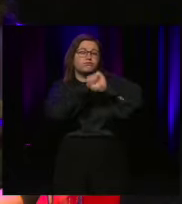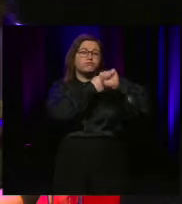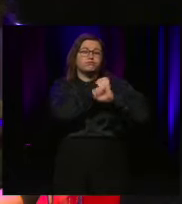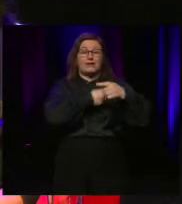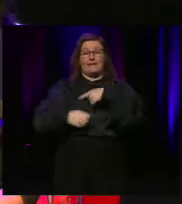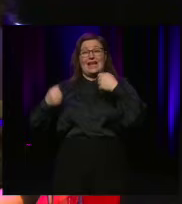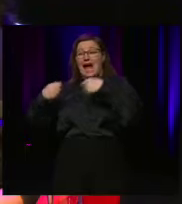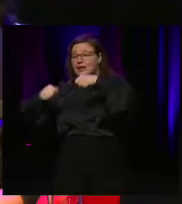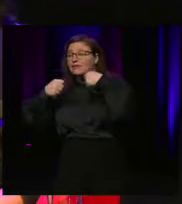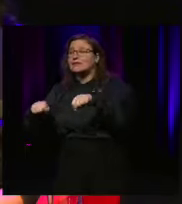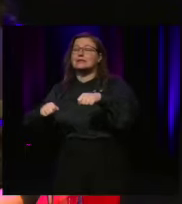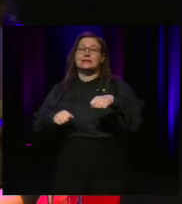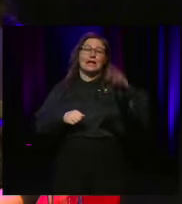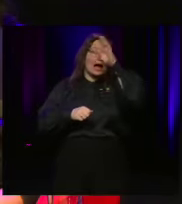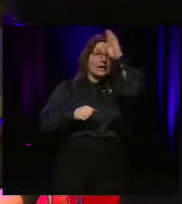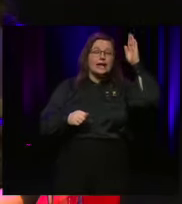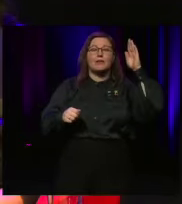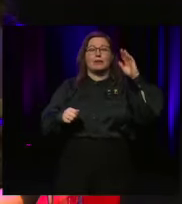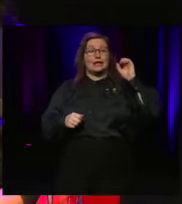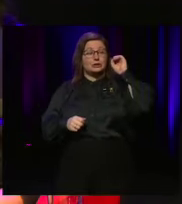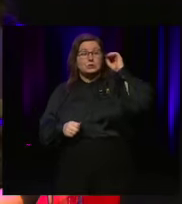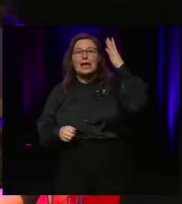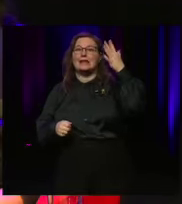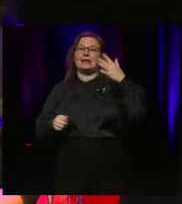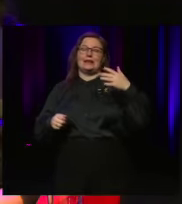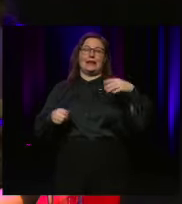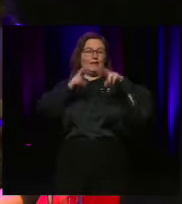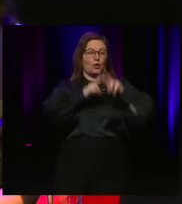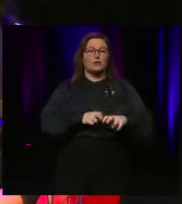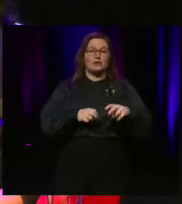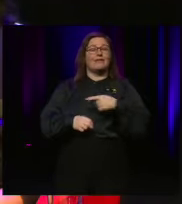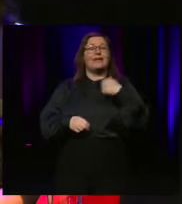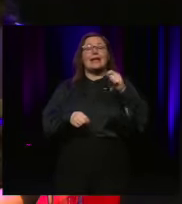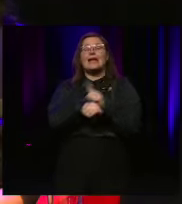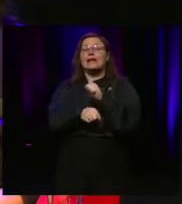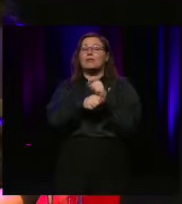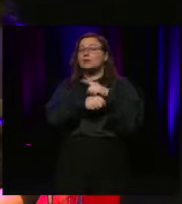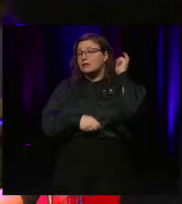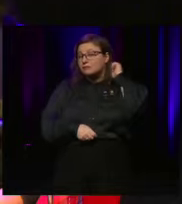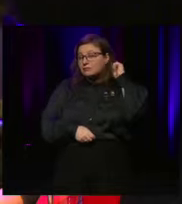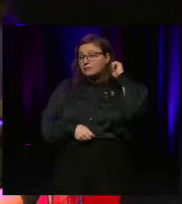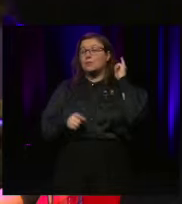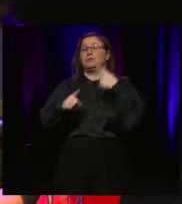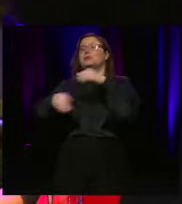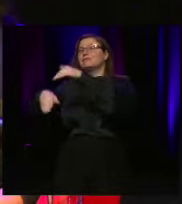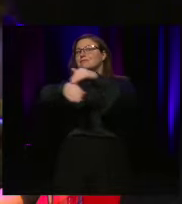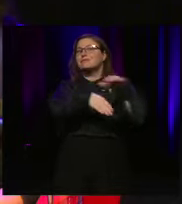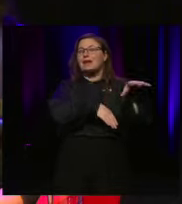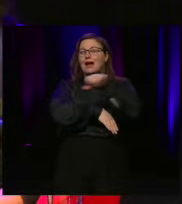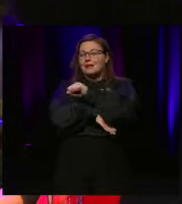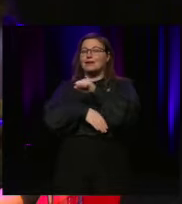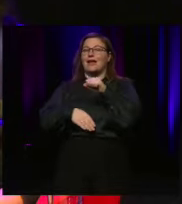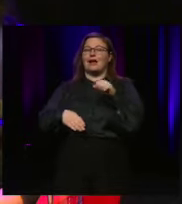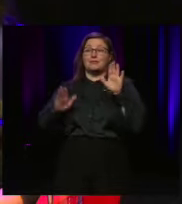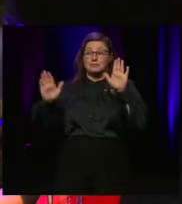and students and scholars, we need to constantly remind ourselves and others why you